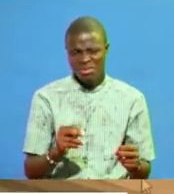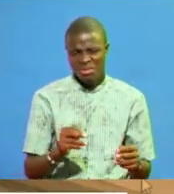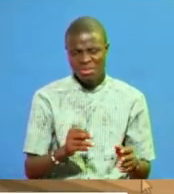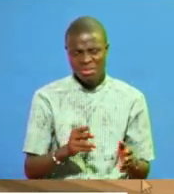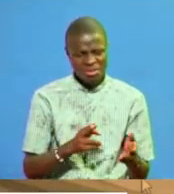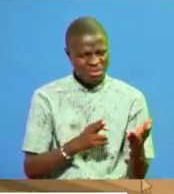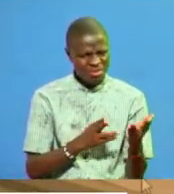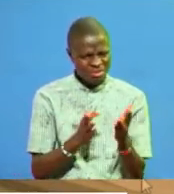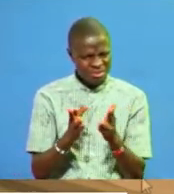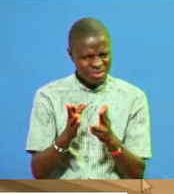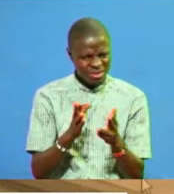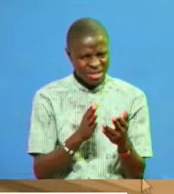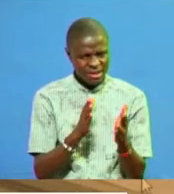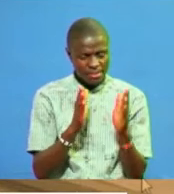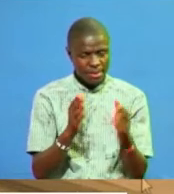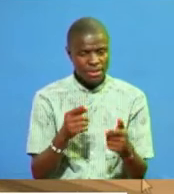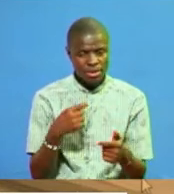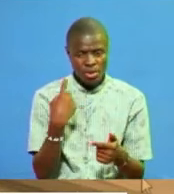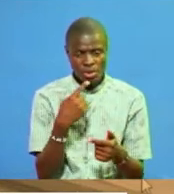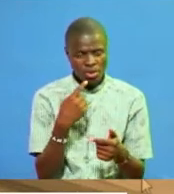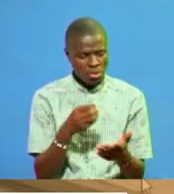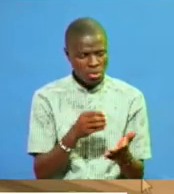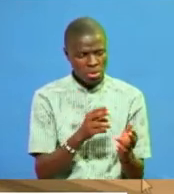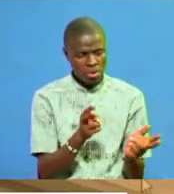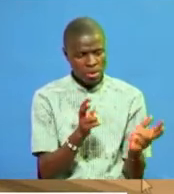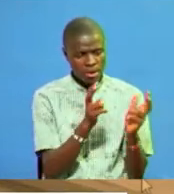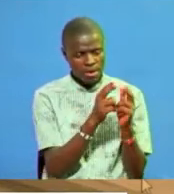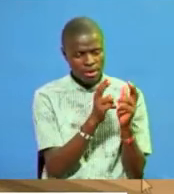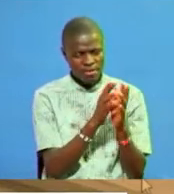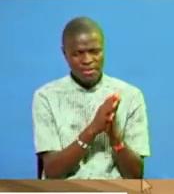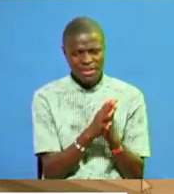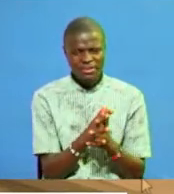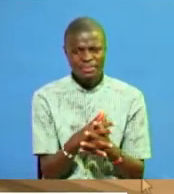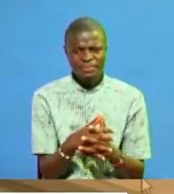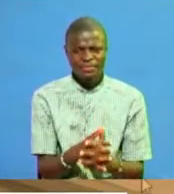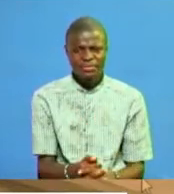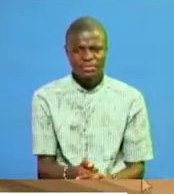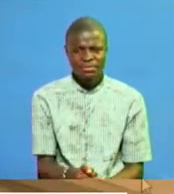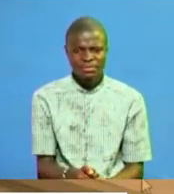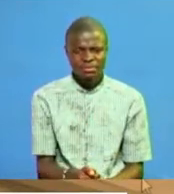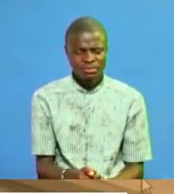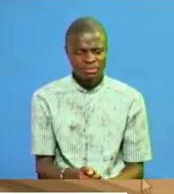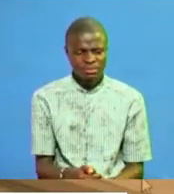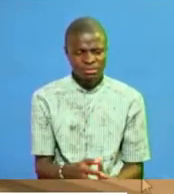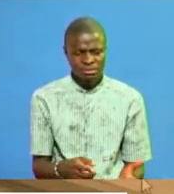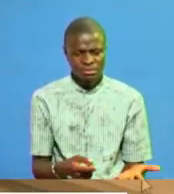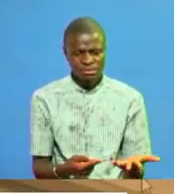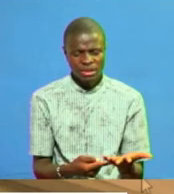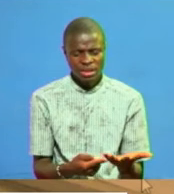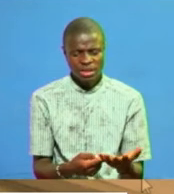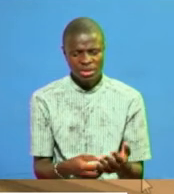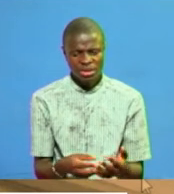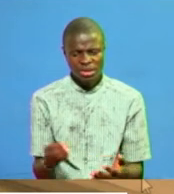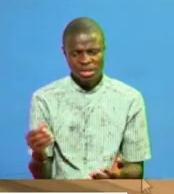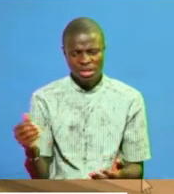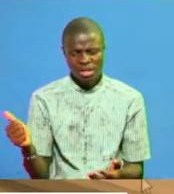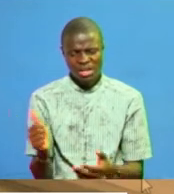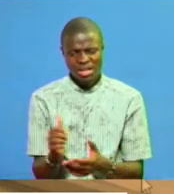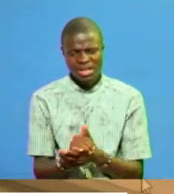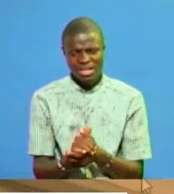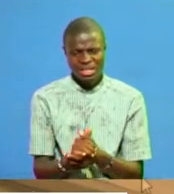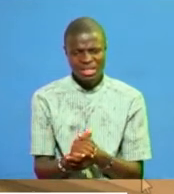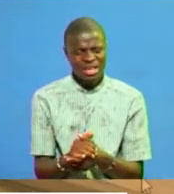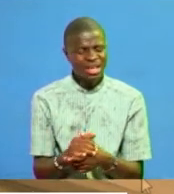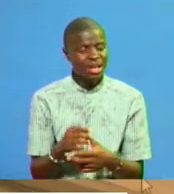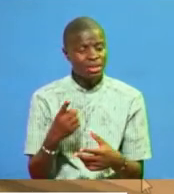call themselves the question. So basically a peer-to-peer electronic cash system that allows you to